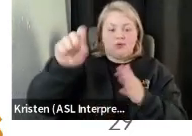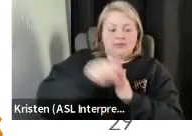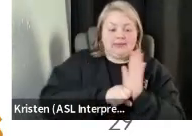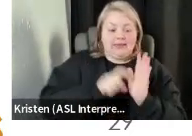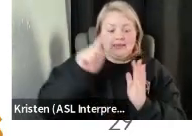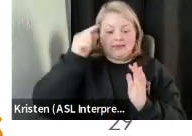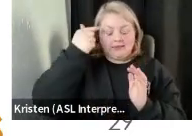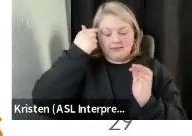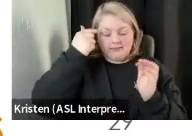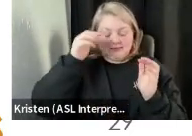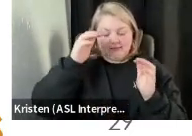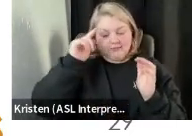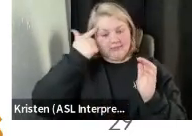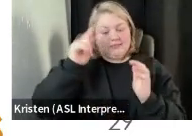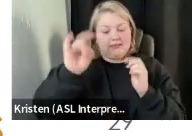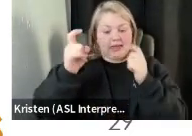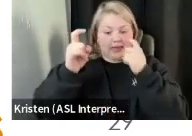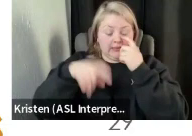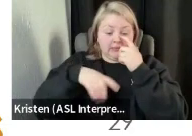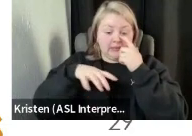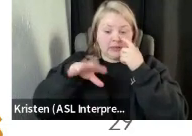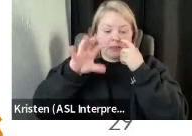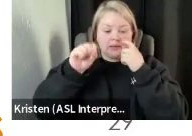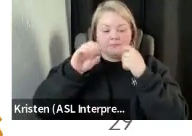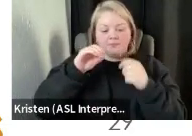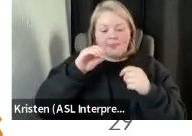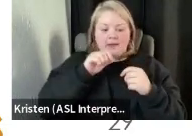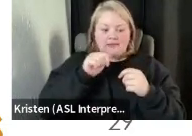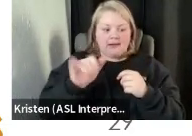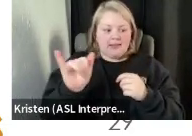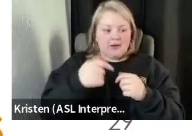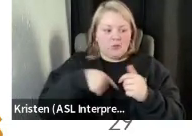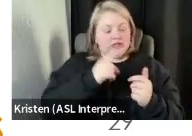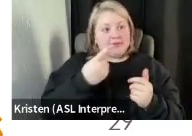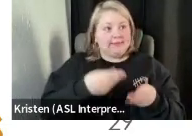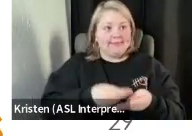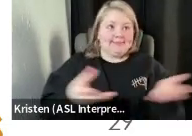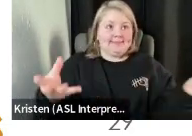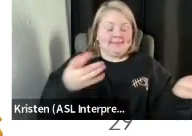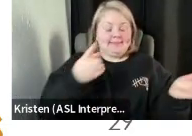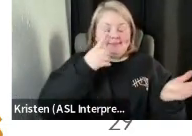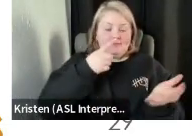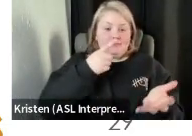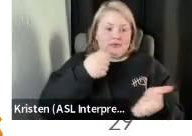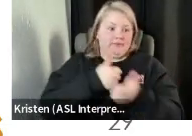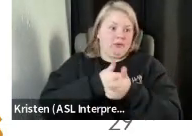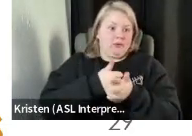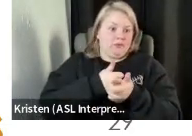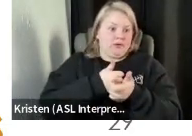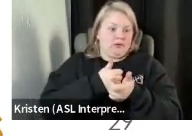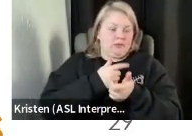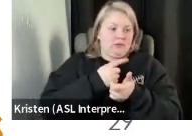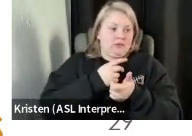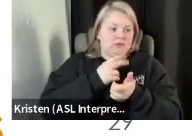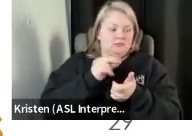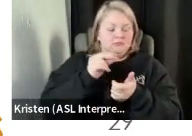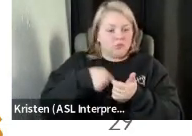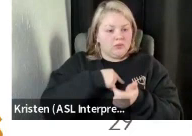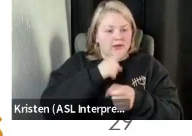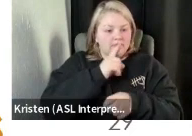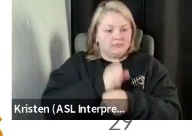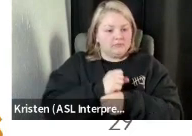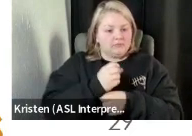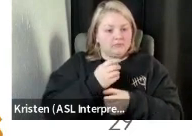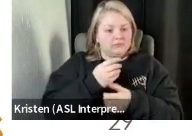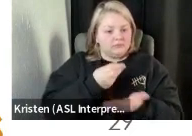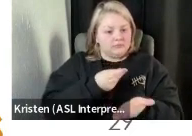taxes, right, through the form PC. So it's not like we just have the postcards, so there's no like data of what we're spending or what we're doing.